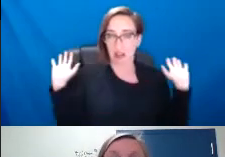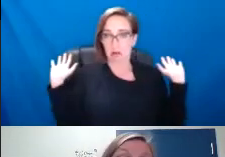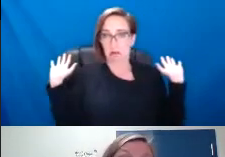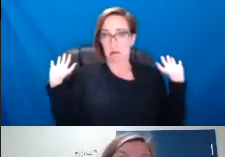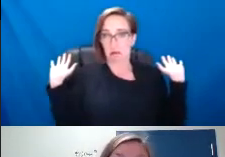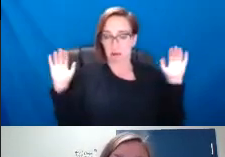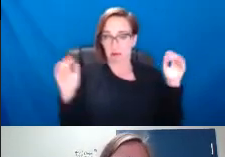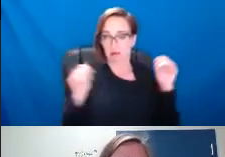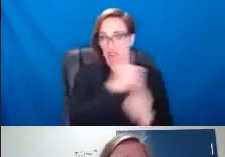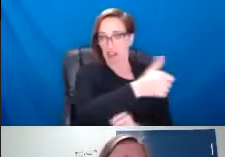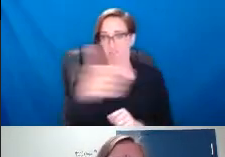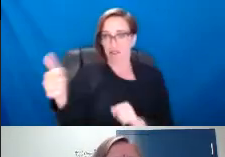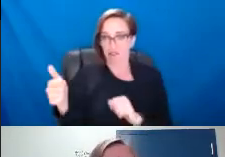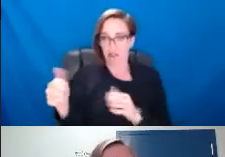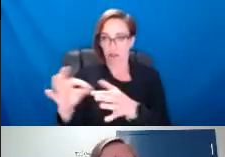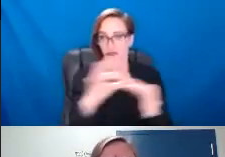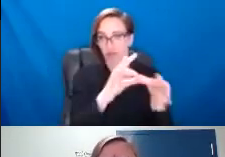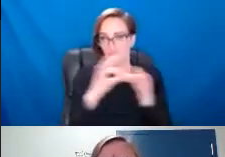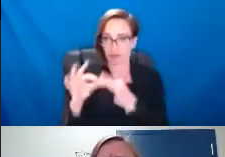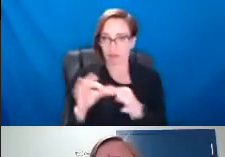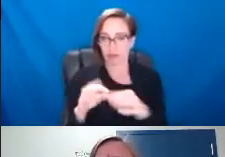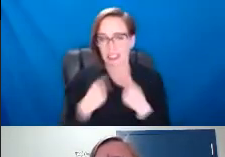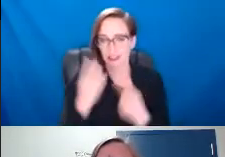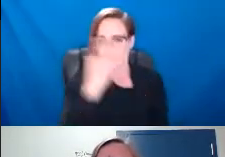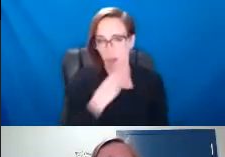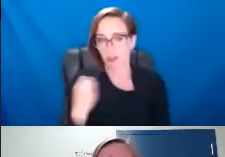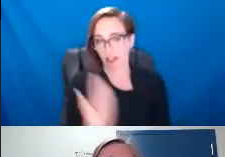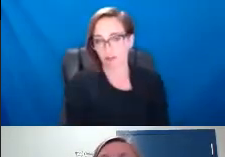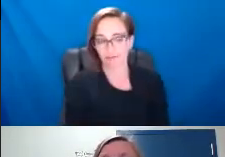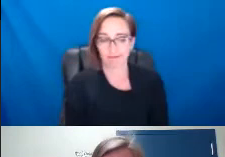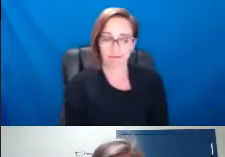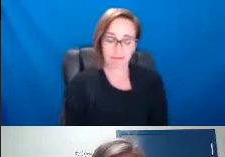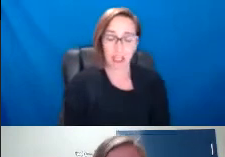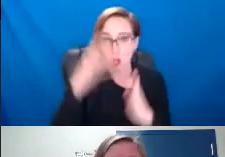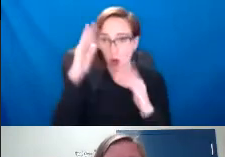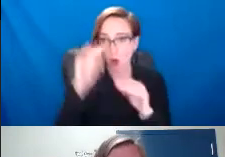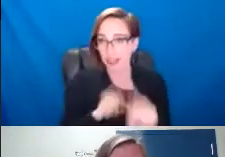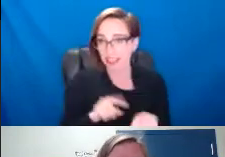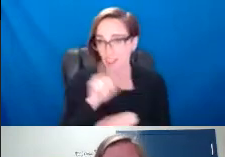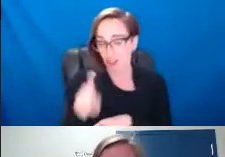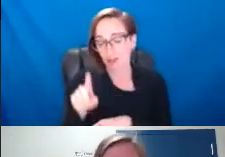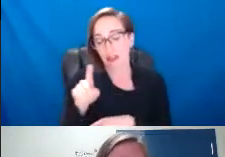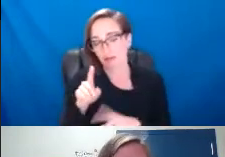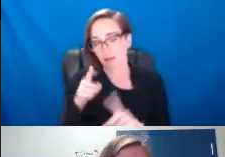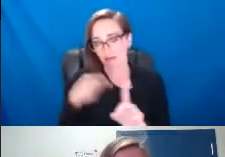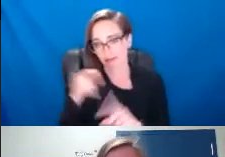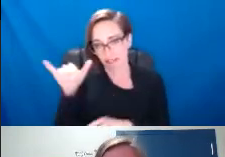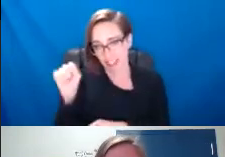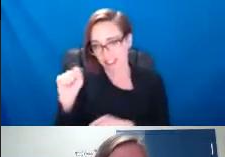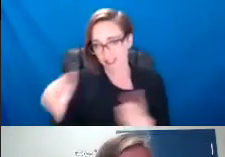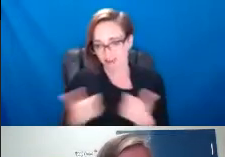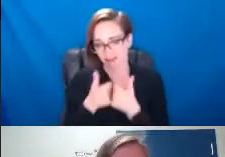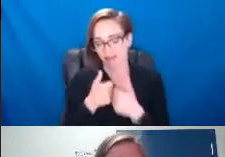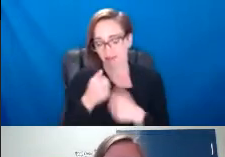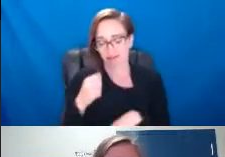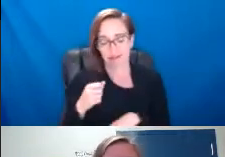And it's been beautiful. So I hope that answered your question. It has been difficult, not just for me, not